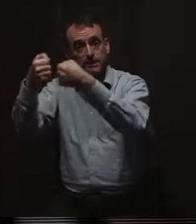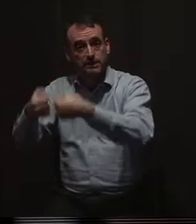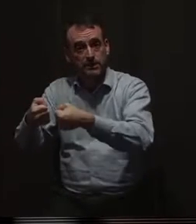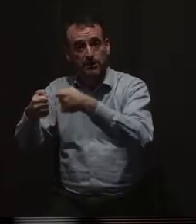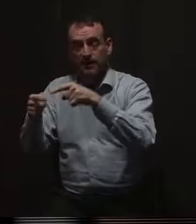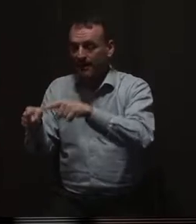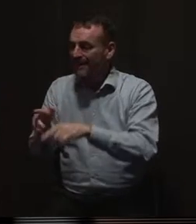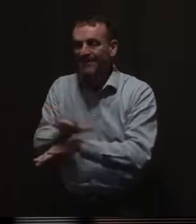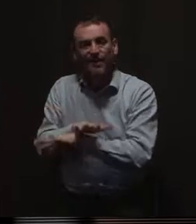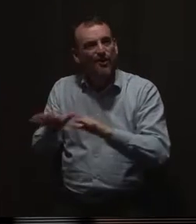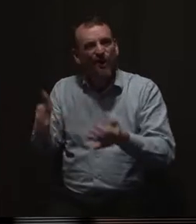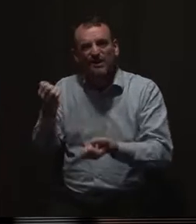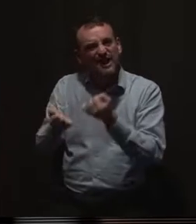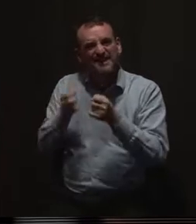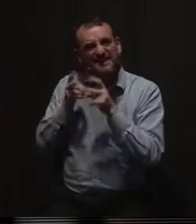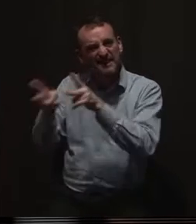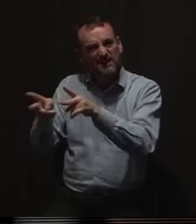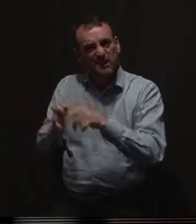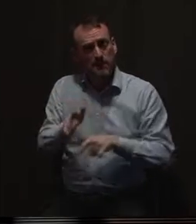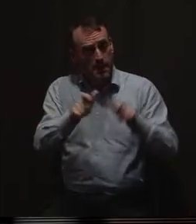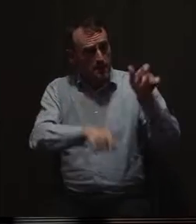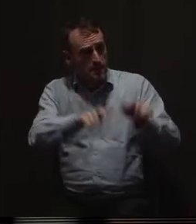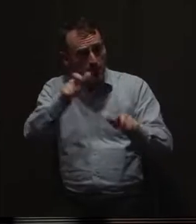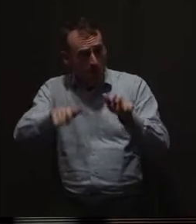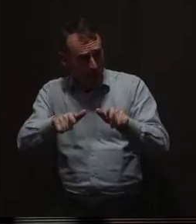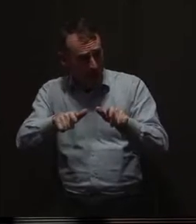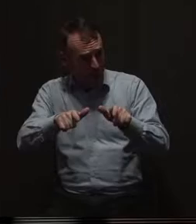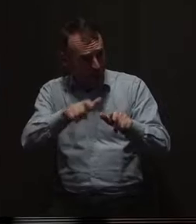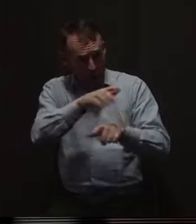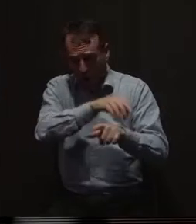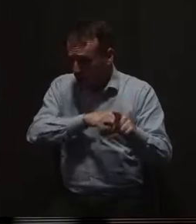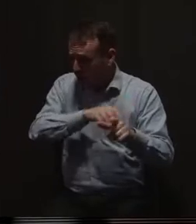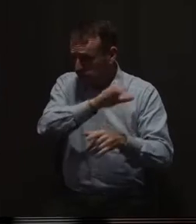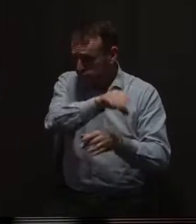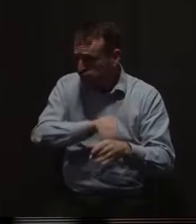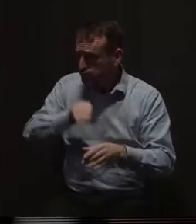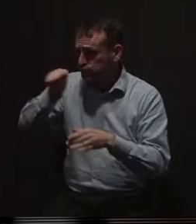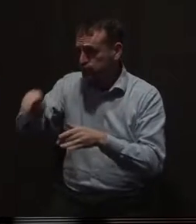It's not, we punish people and then they get better people. That doesn't work.